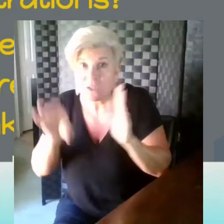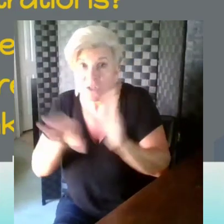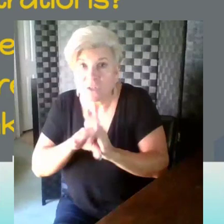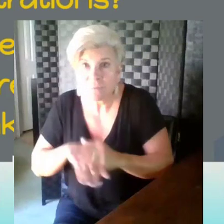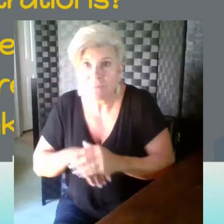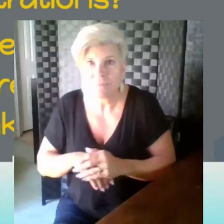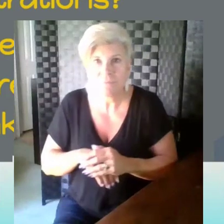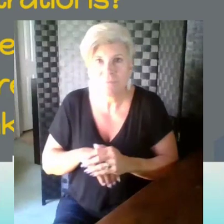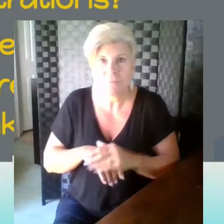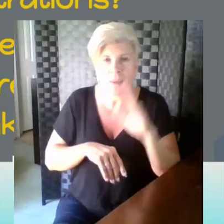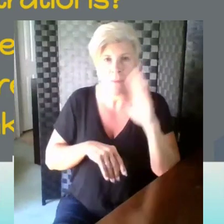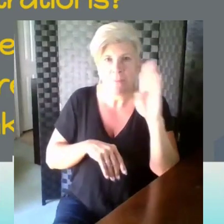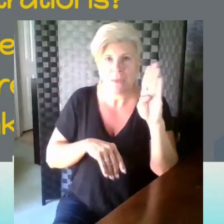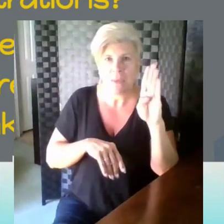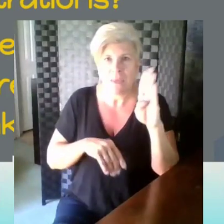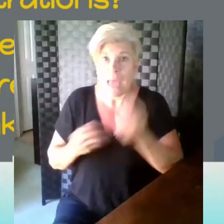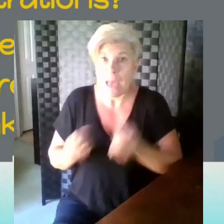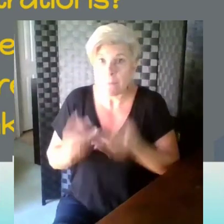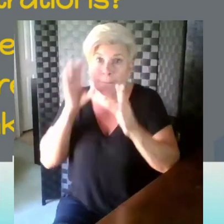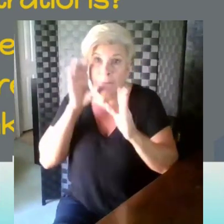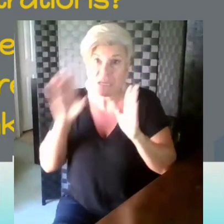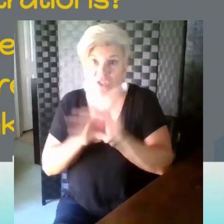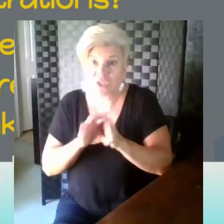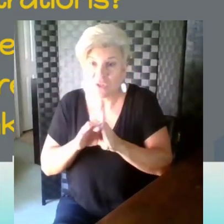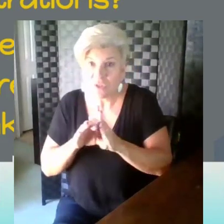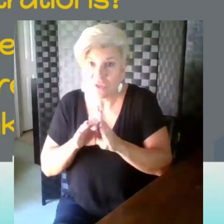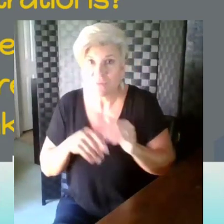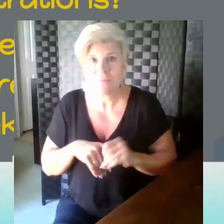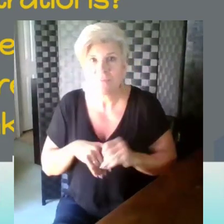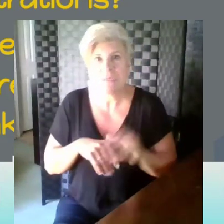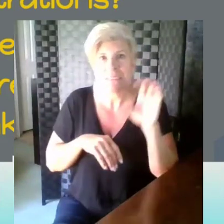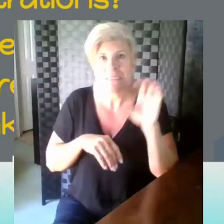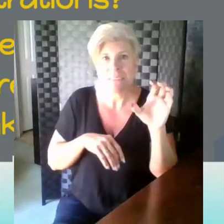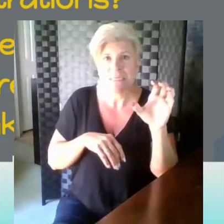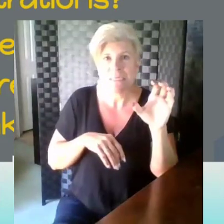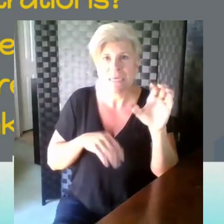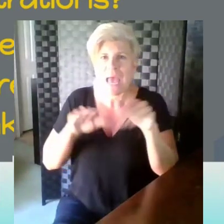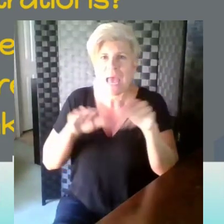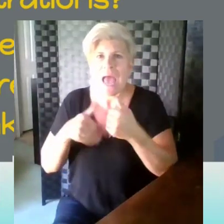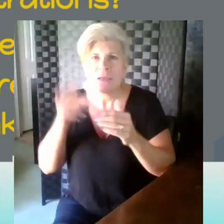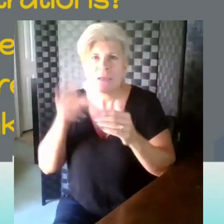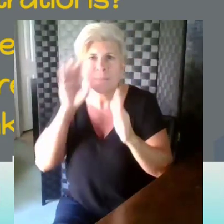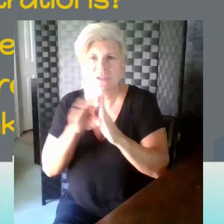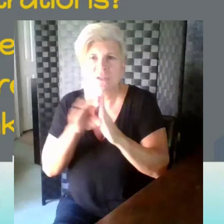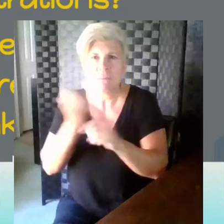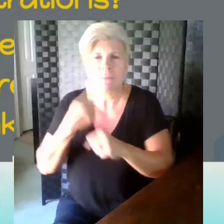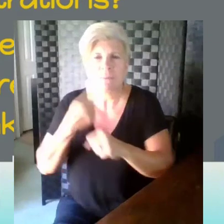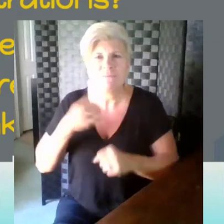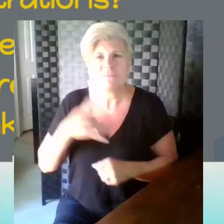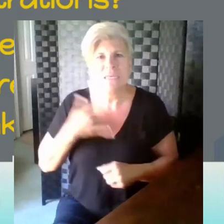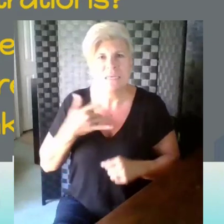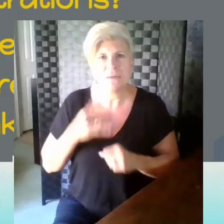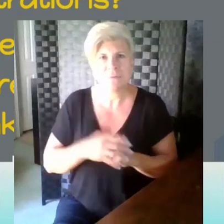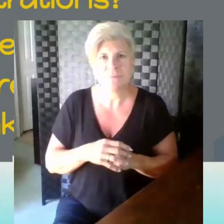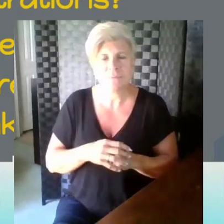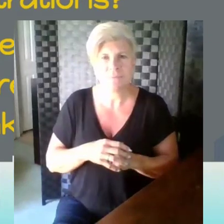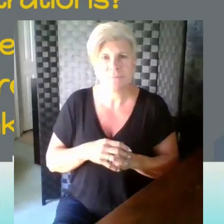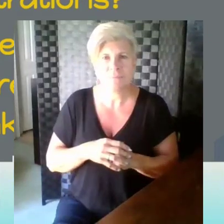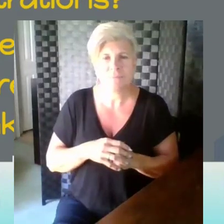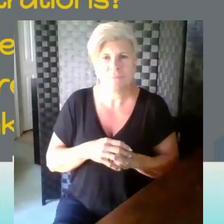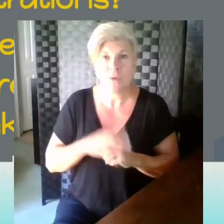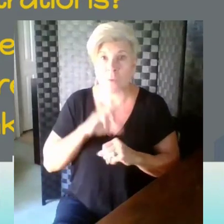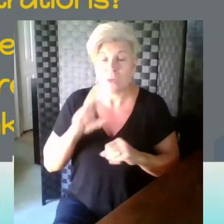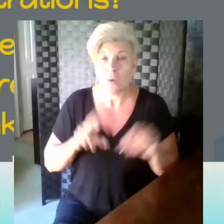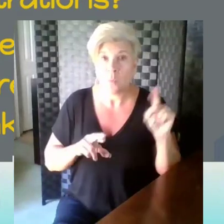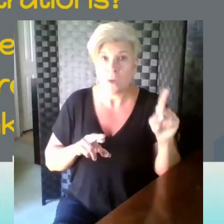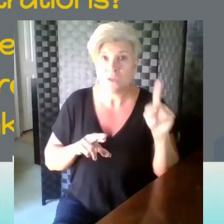in the pictures? B, how many pictures are there? Or C, how do the pictures make me feel?